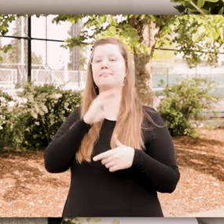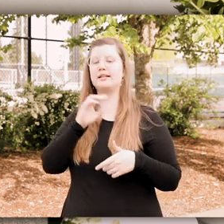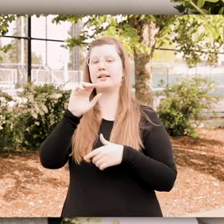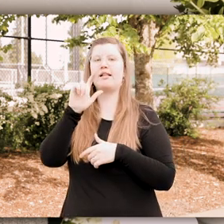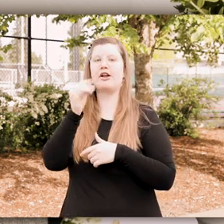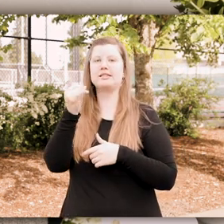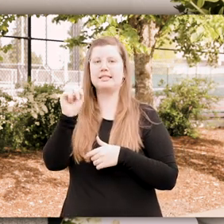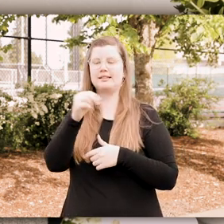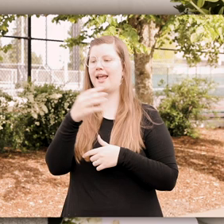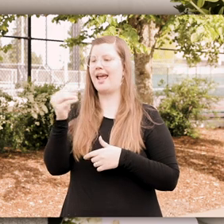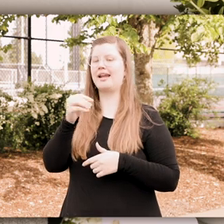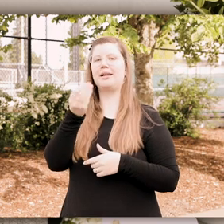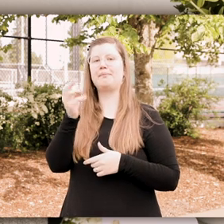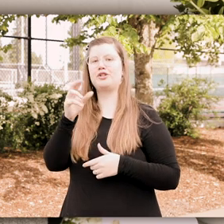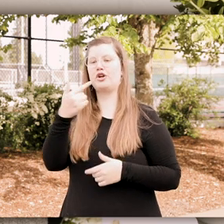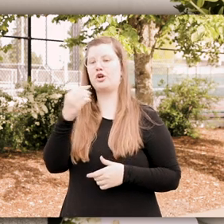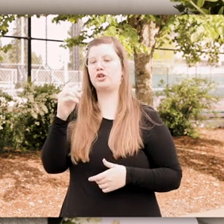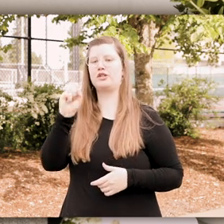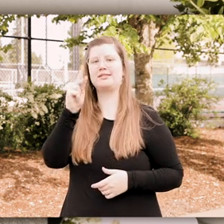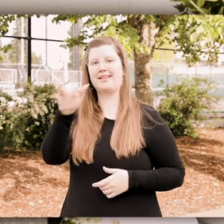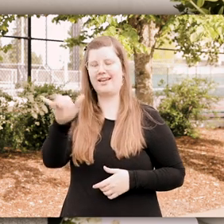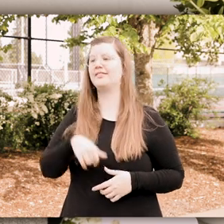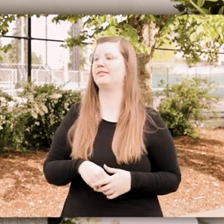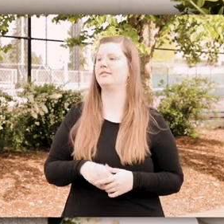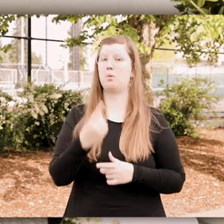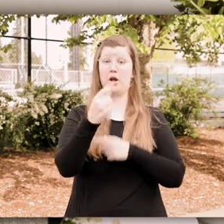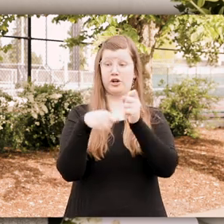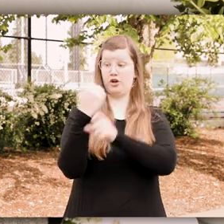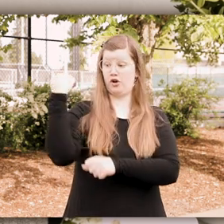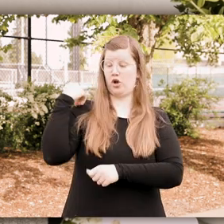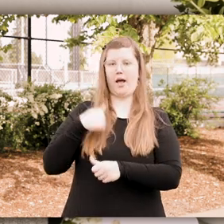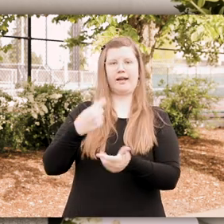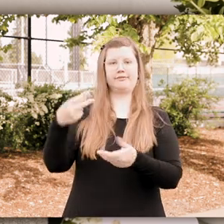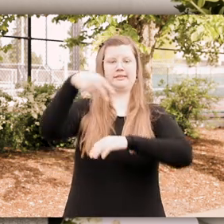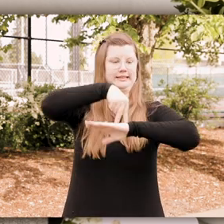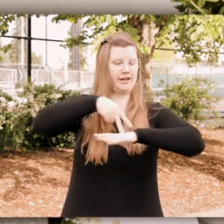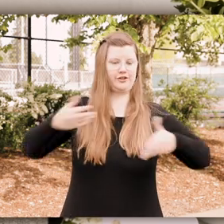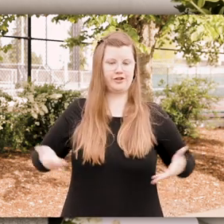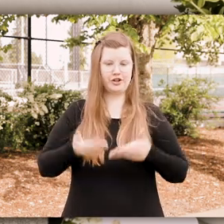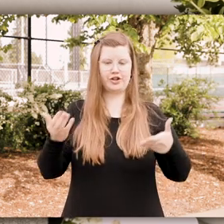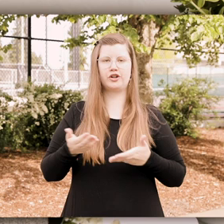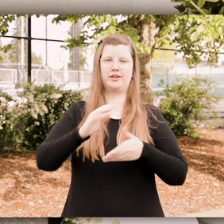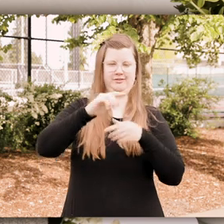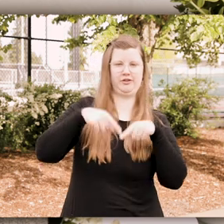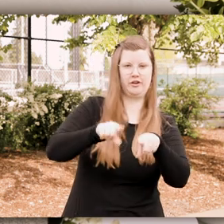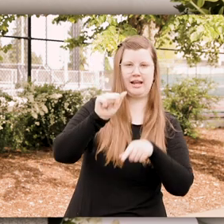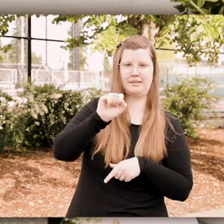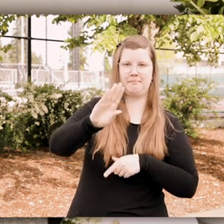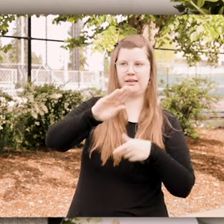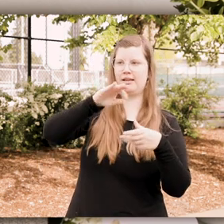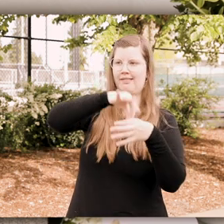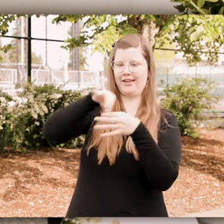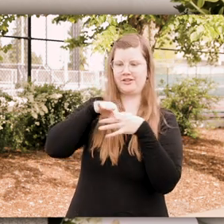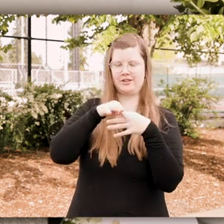class. When I stood up here in front of you a year ago during our ASB elections, I talked about a vision for our senior year. This was